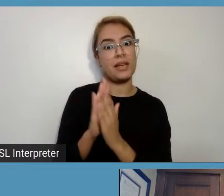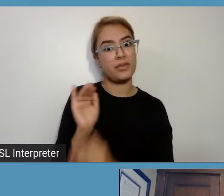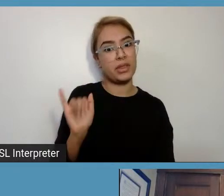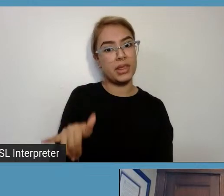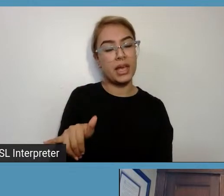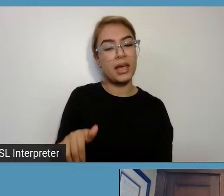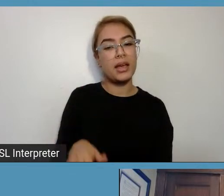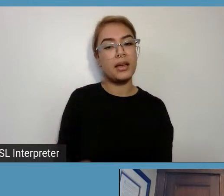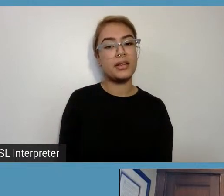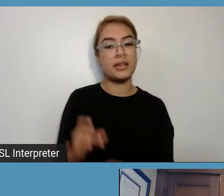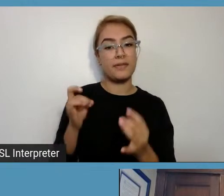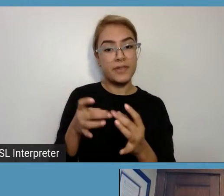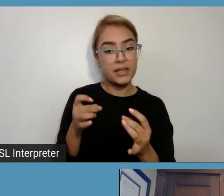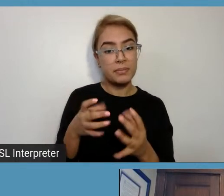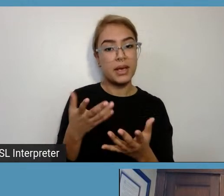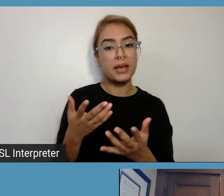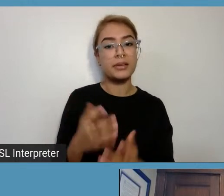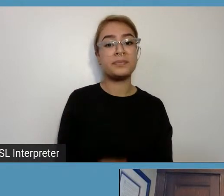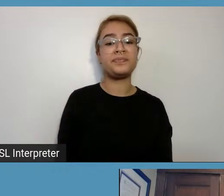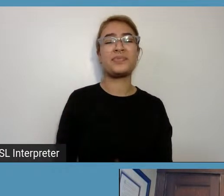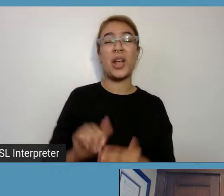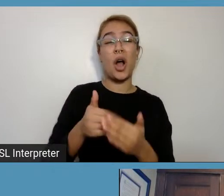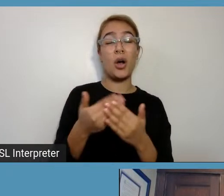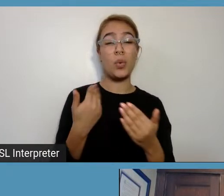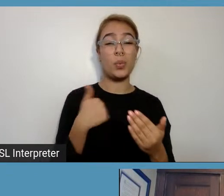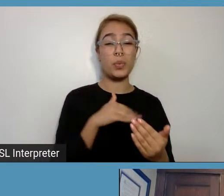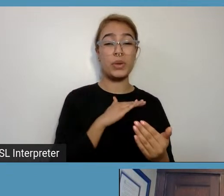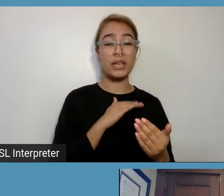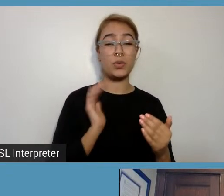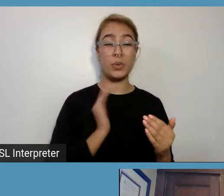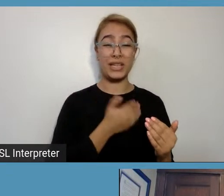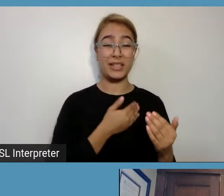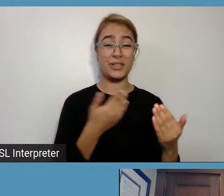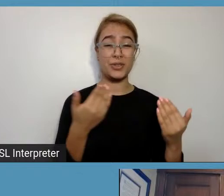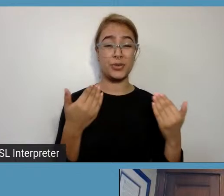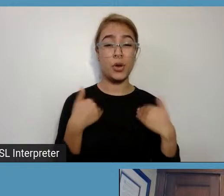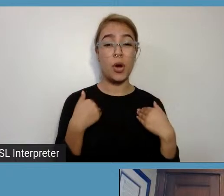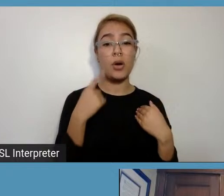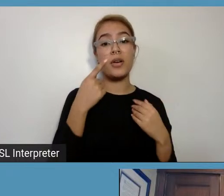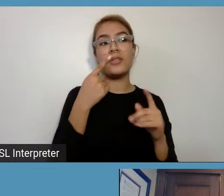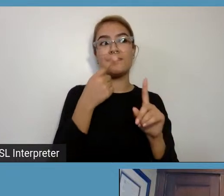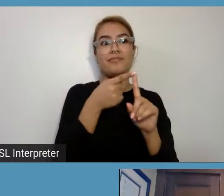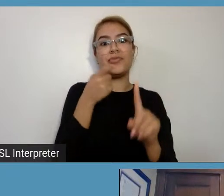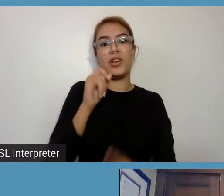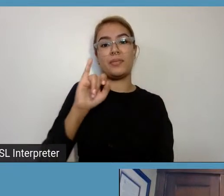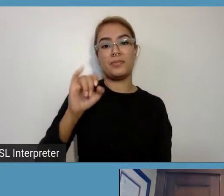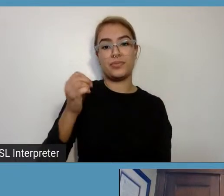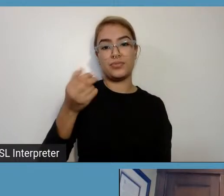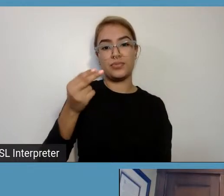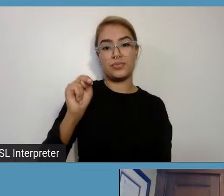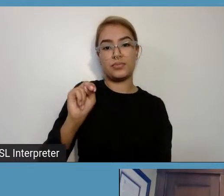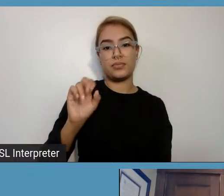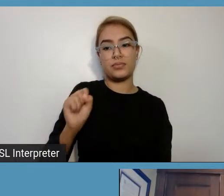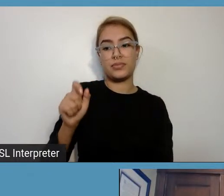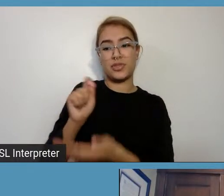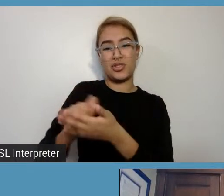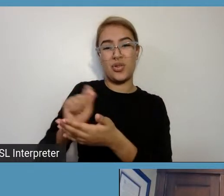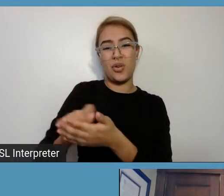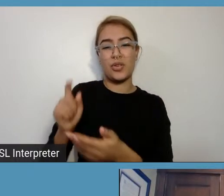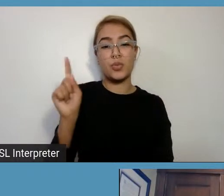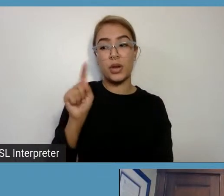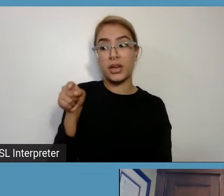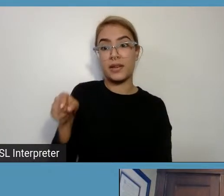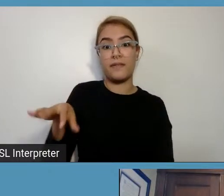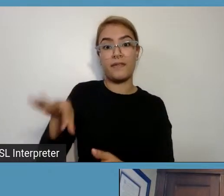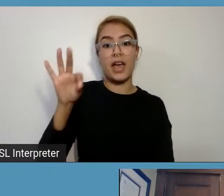it, all we know is what we have from John's notes, where he found it. Right. One